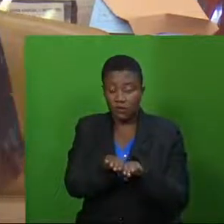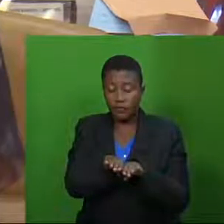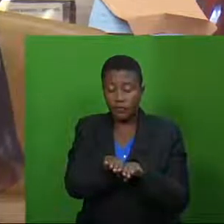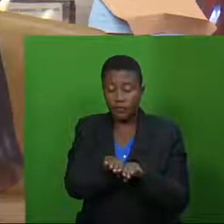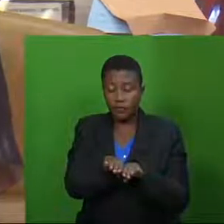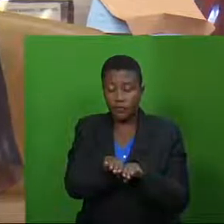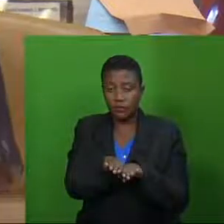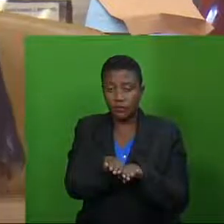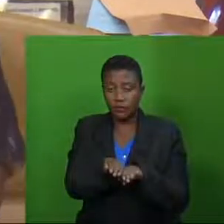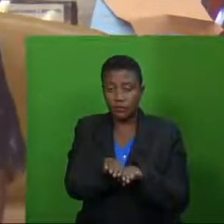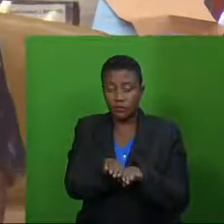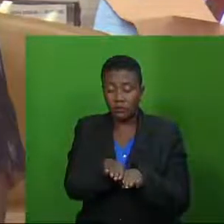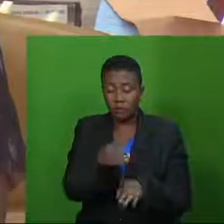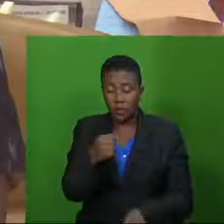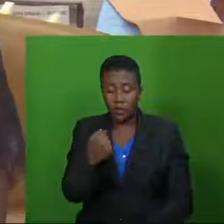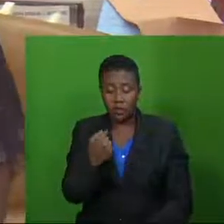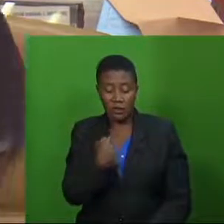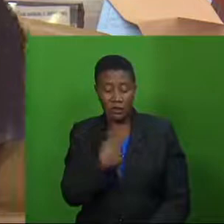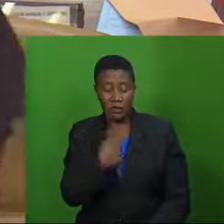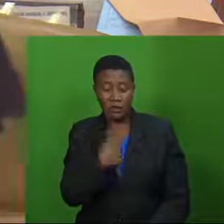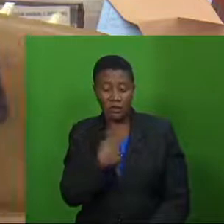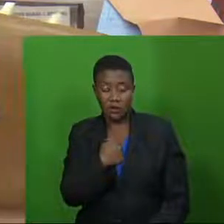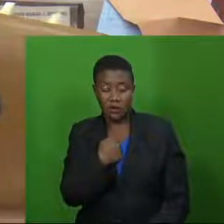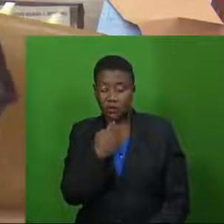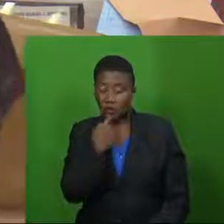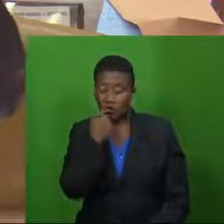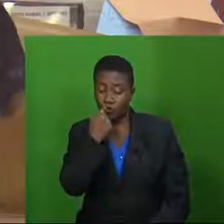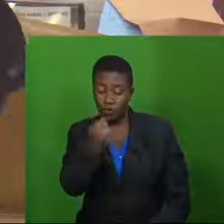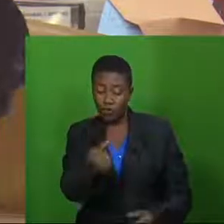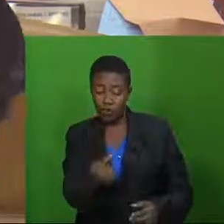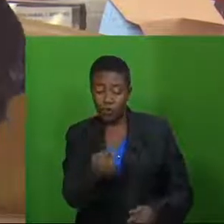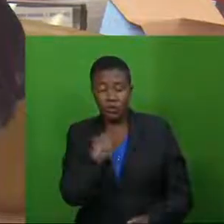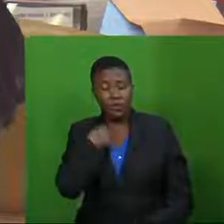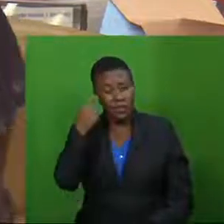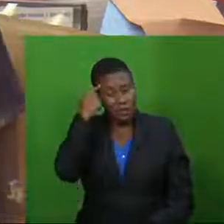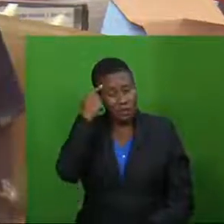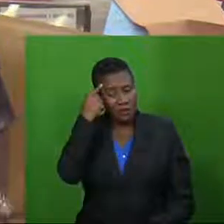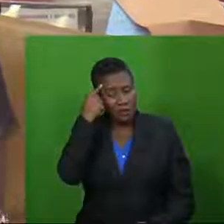the Honorable Majority Leader was going to give